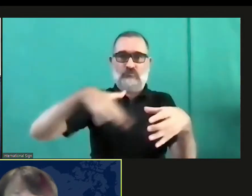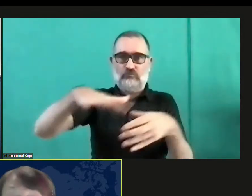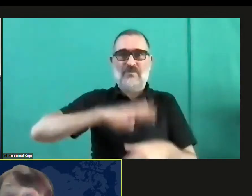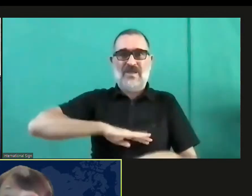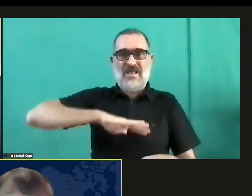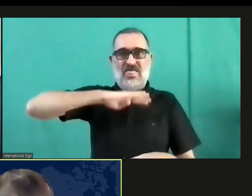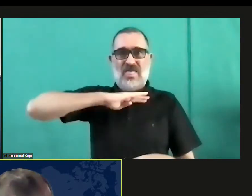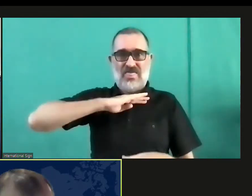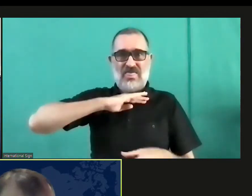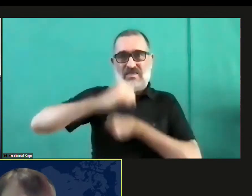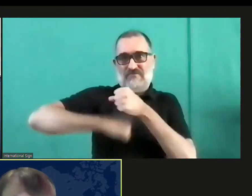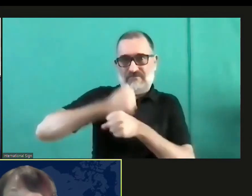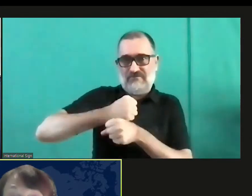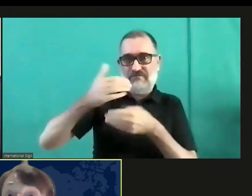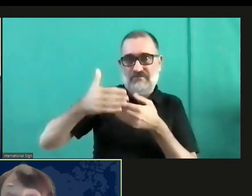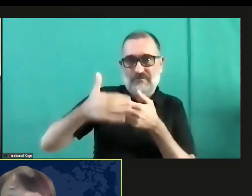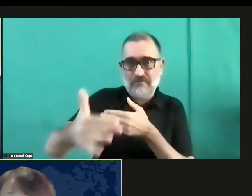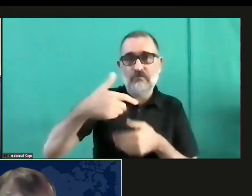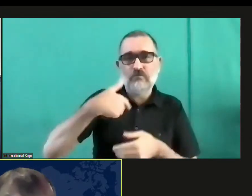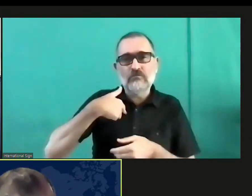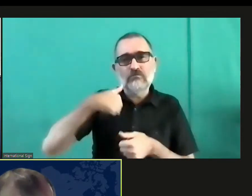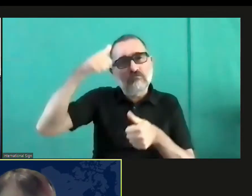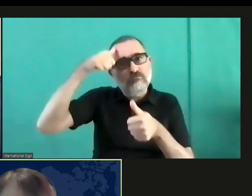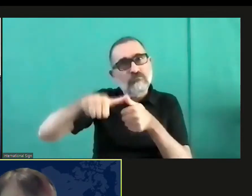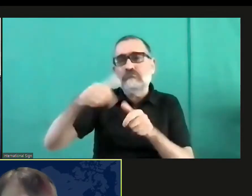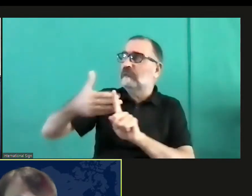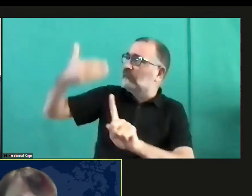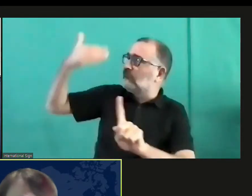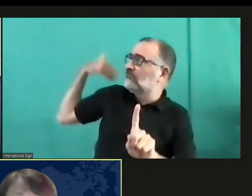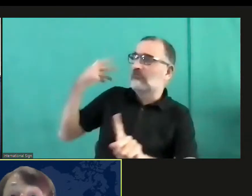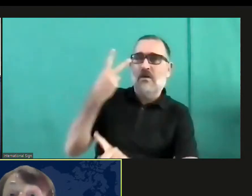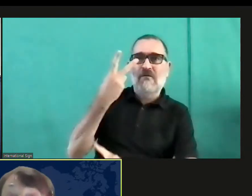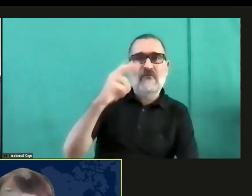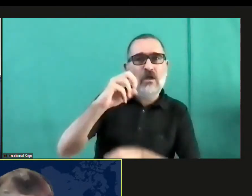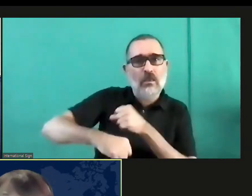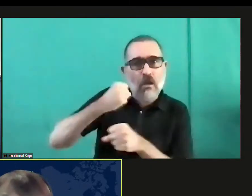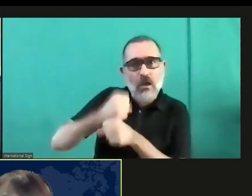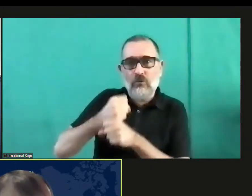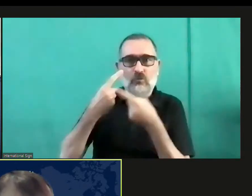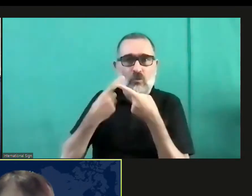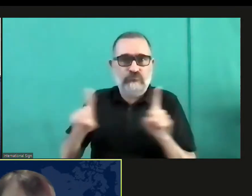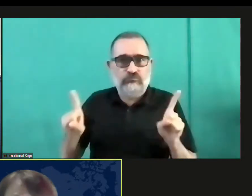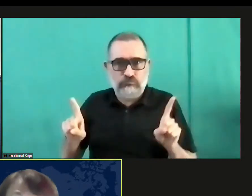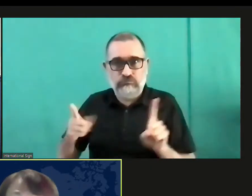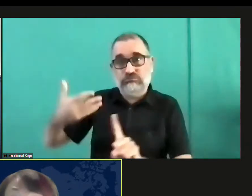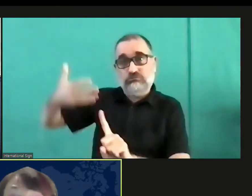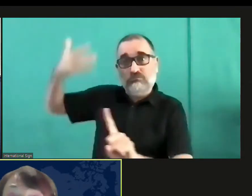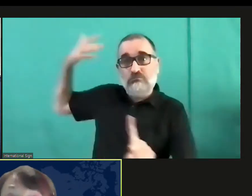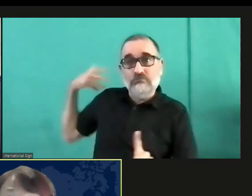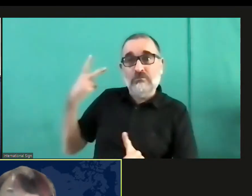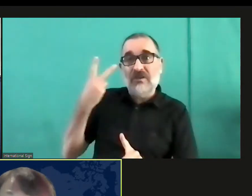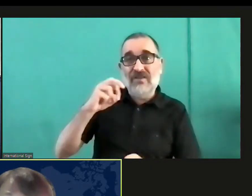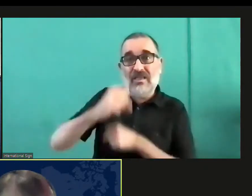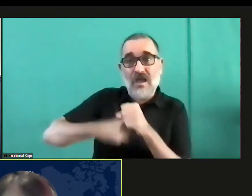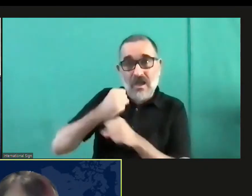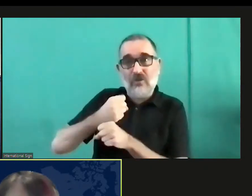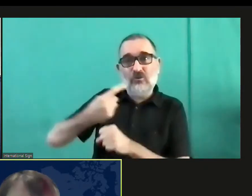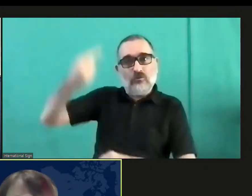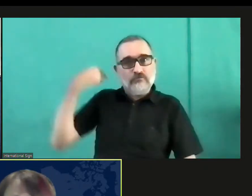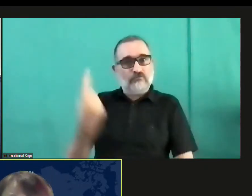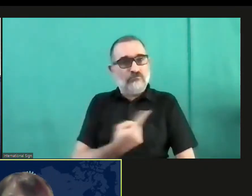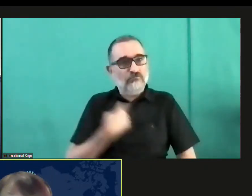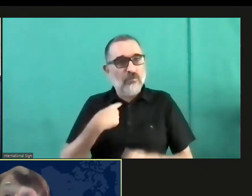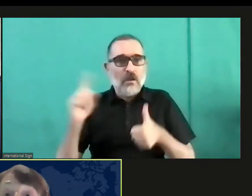control. I'm talking about Dr. Castro of Uruguay, Adrianza in Venezuela, Rosenberg in Brazil, Vinicius in Peru,